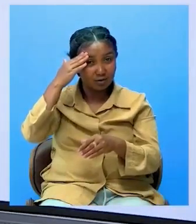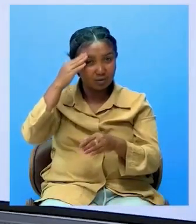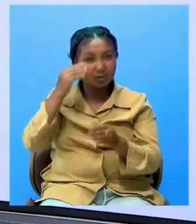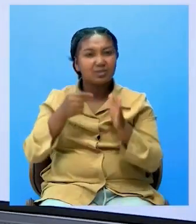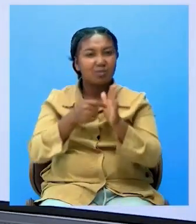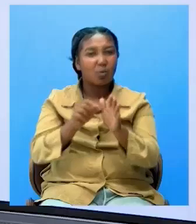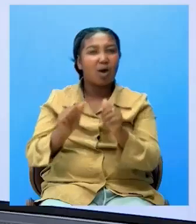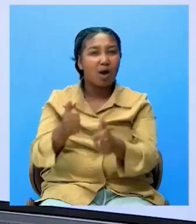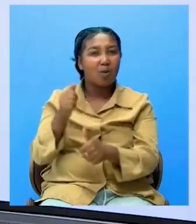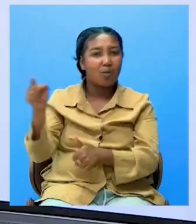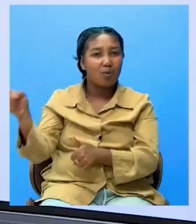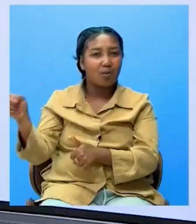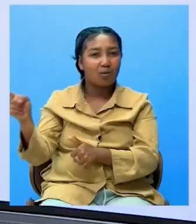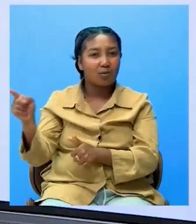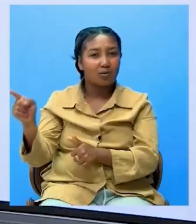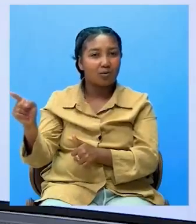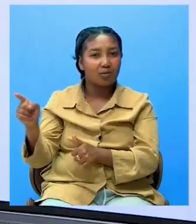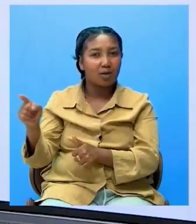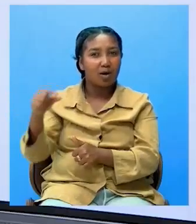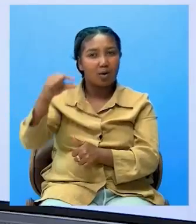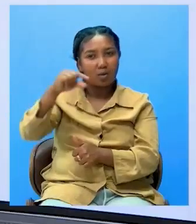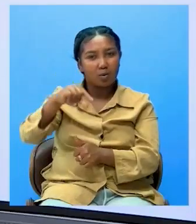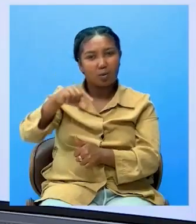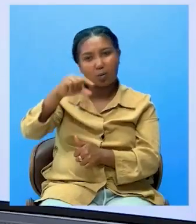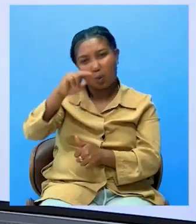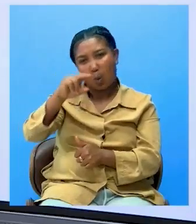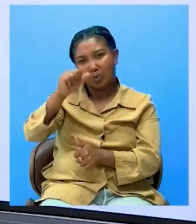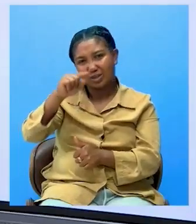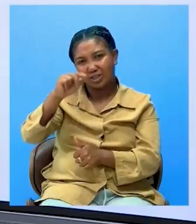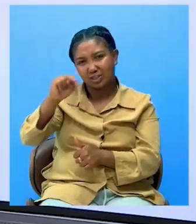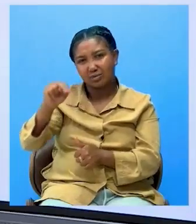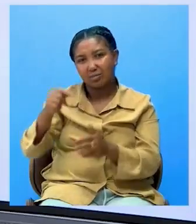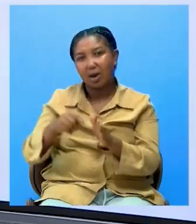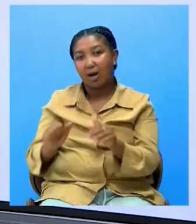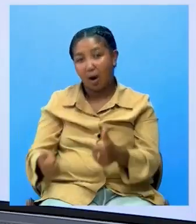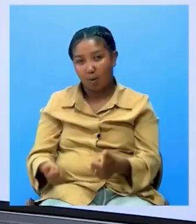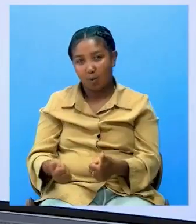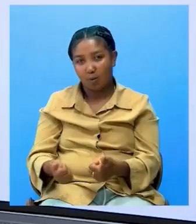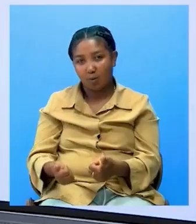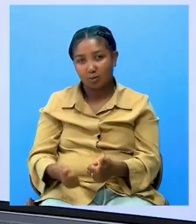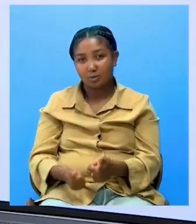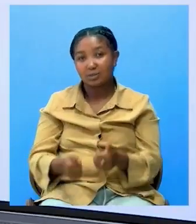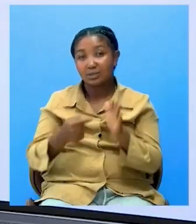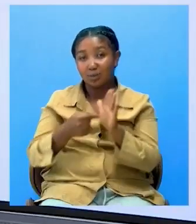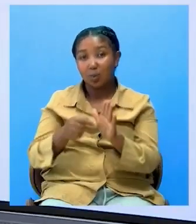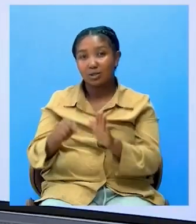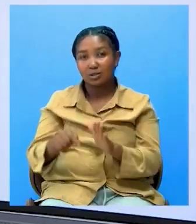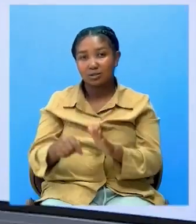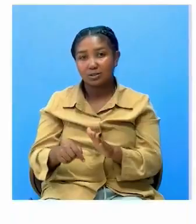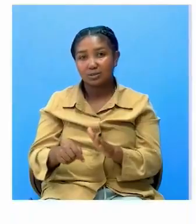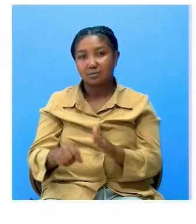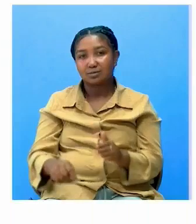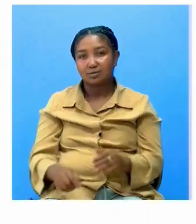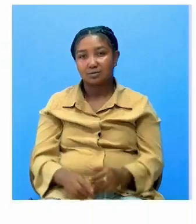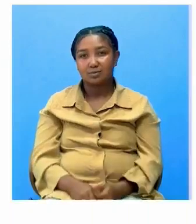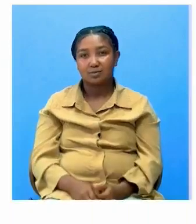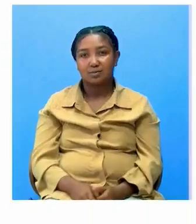symbol of this mark? Do you know that? Good. The symbol of this mark can be